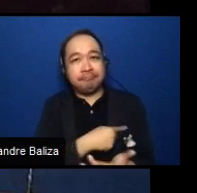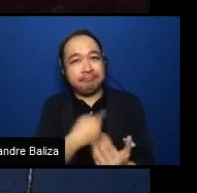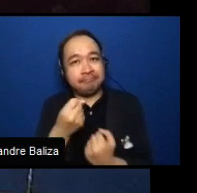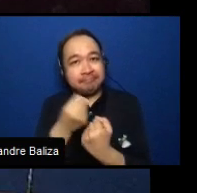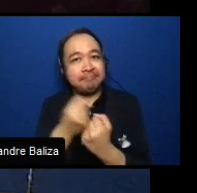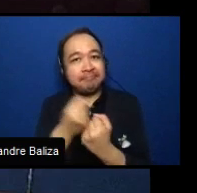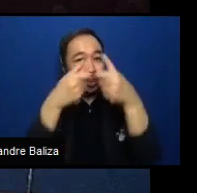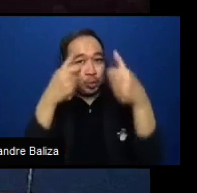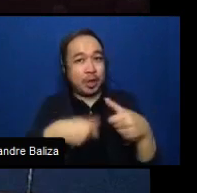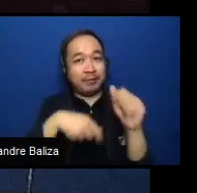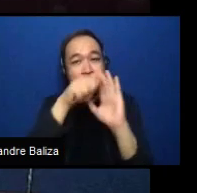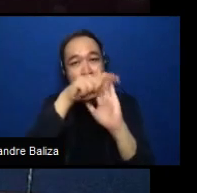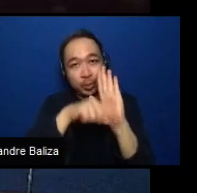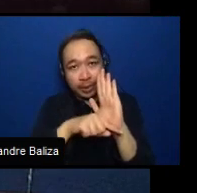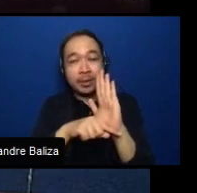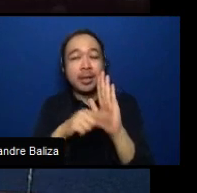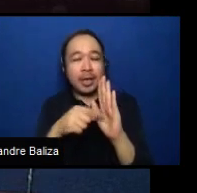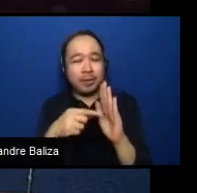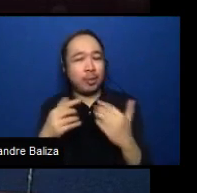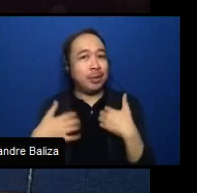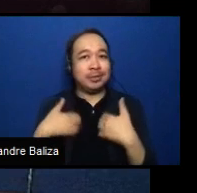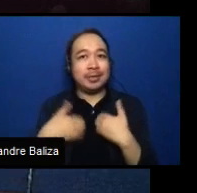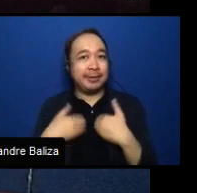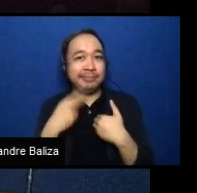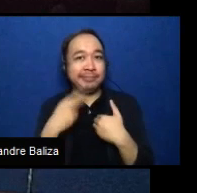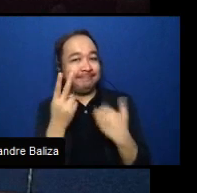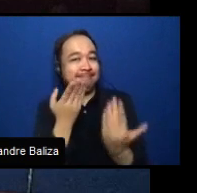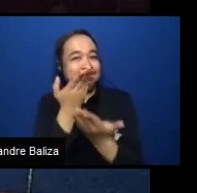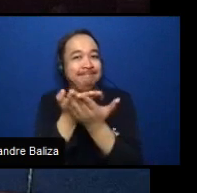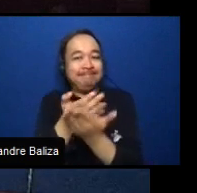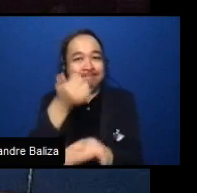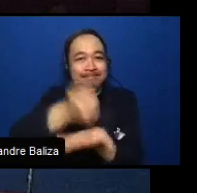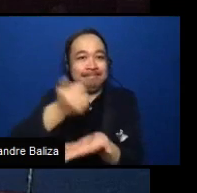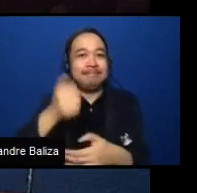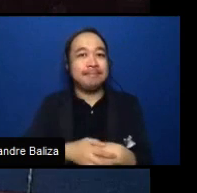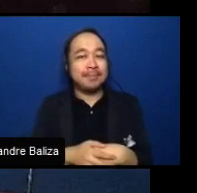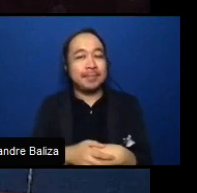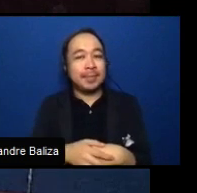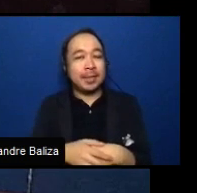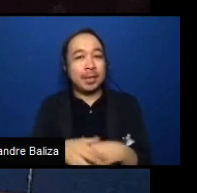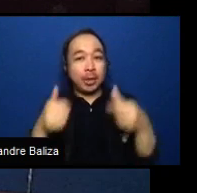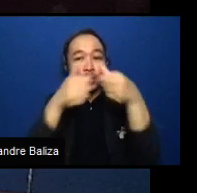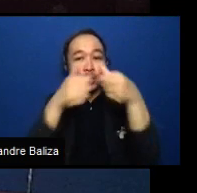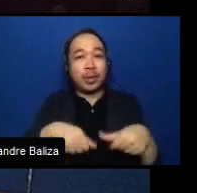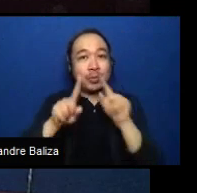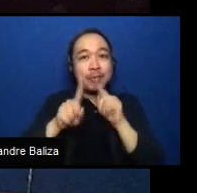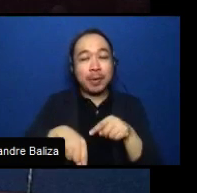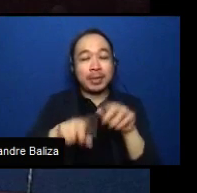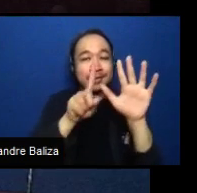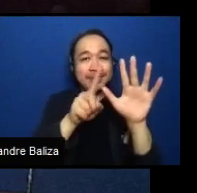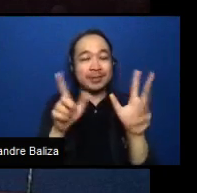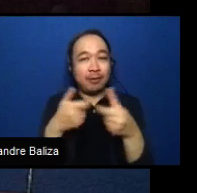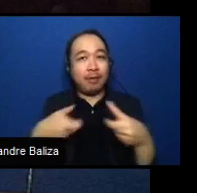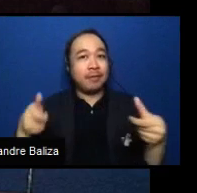we look forward to its endorsement. To the report of the 6th Asian and the Pacific Population Conference has made